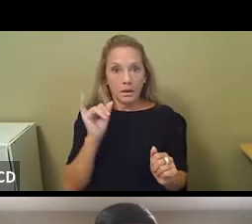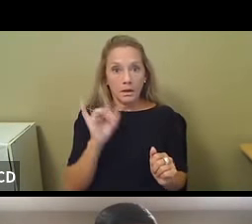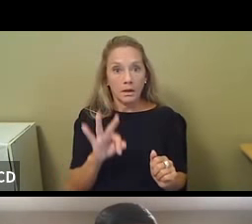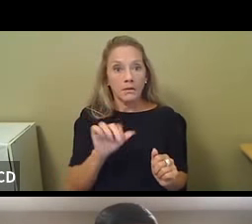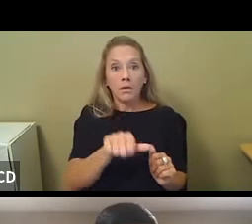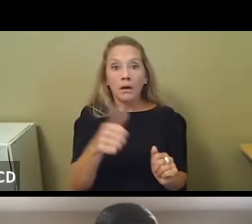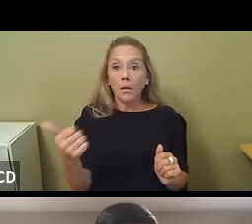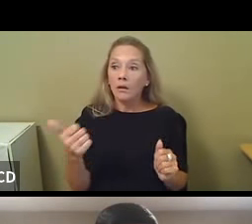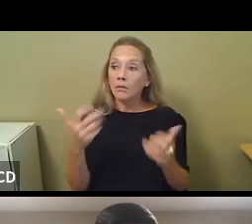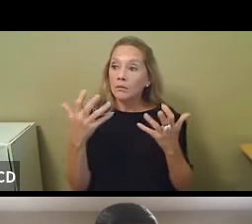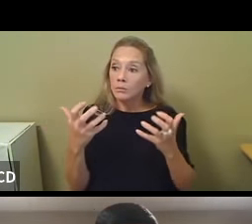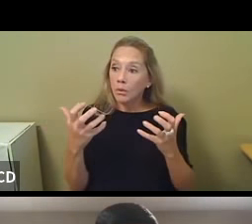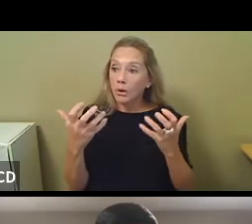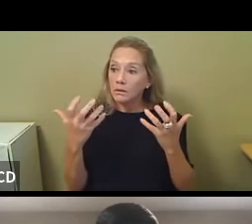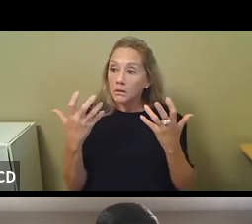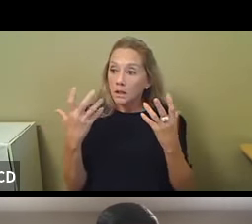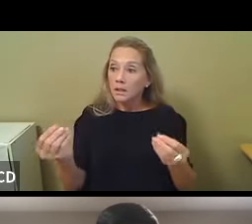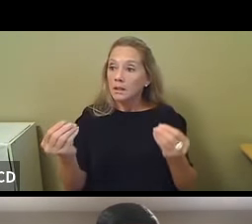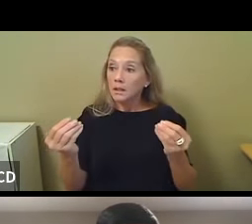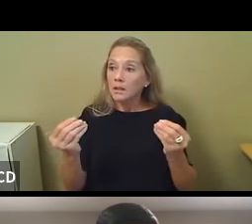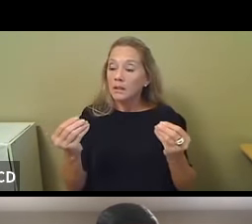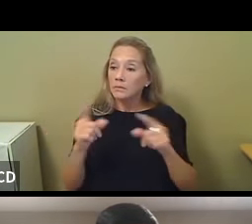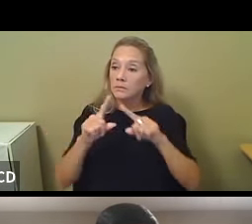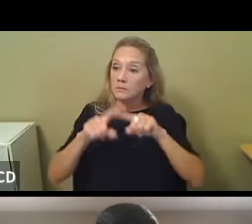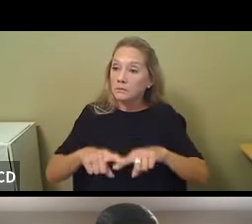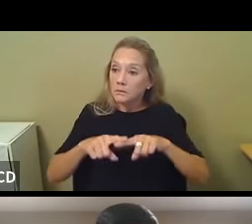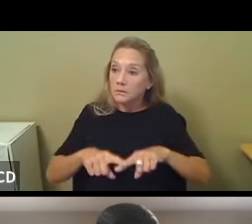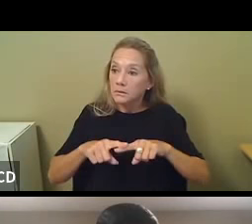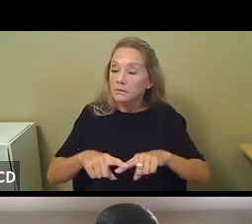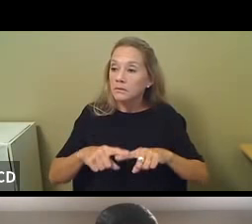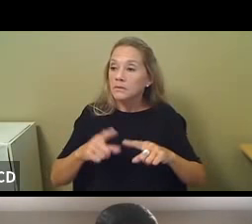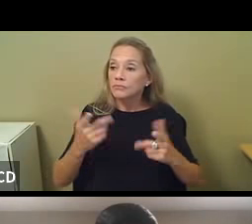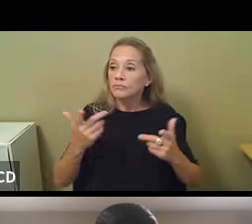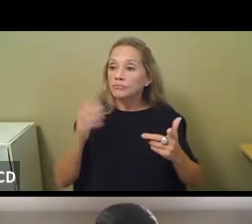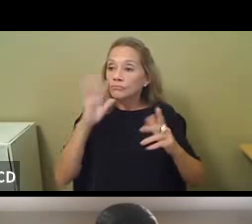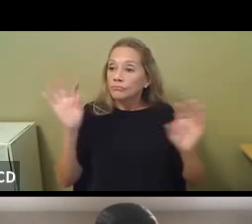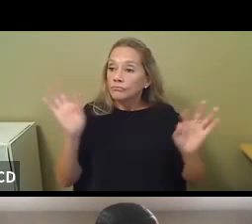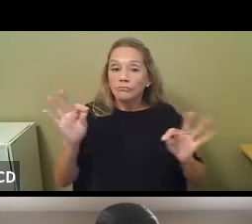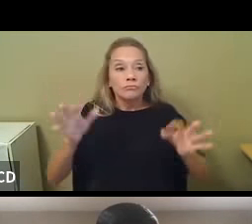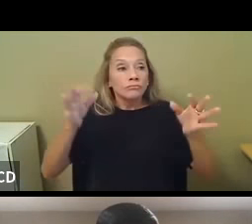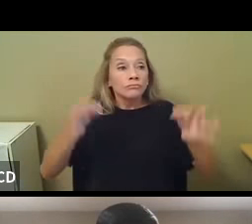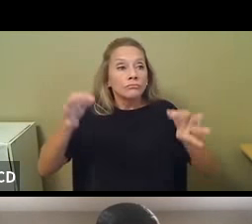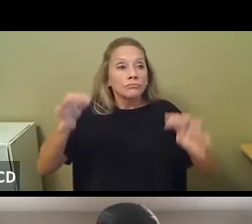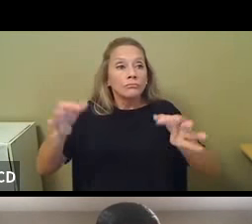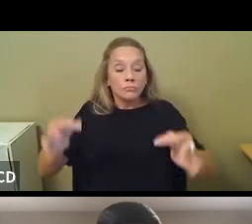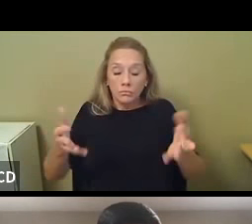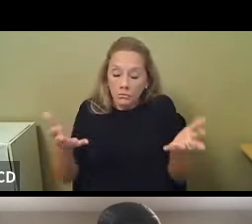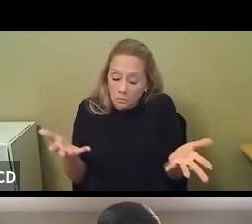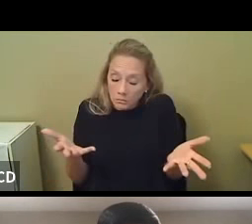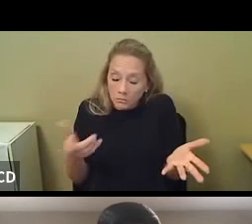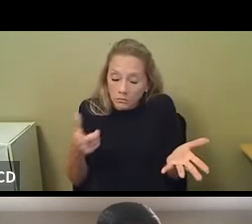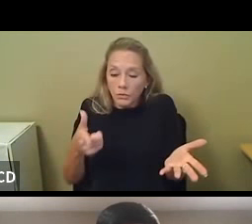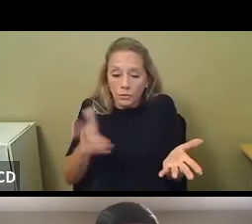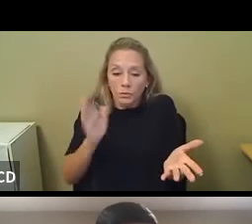other way and want to do it based on shooting from the hip, so be it. You will reap what you